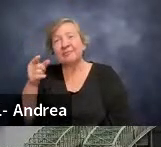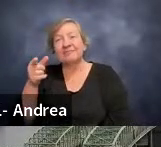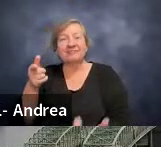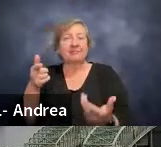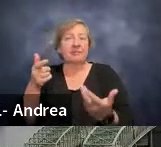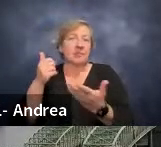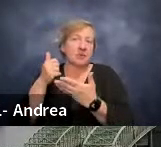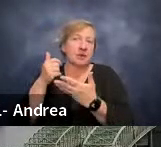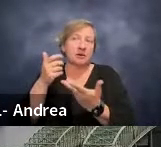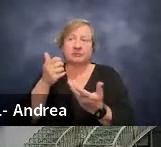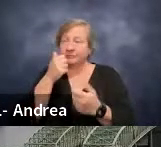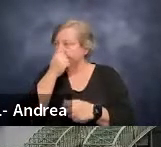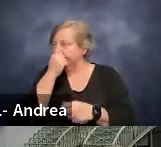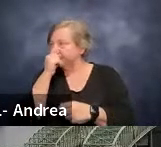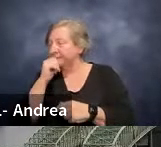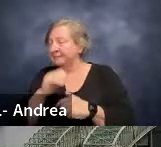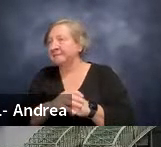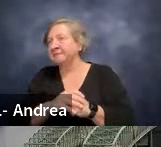useful